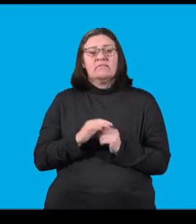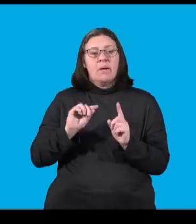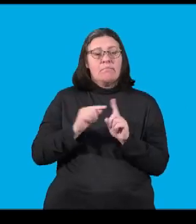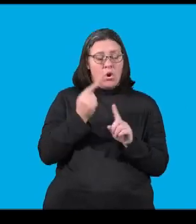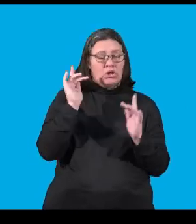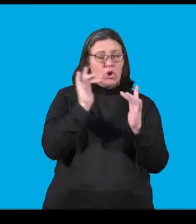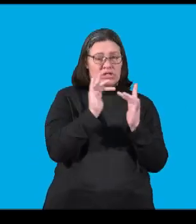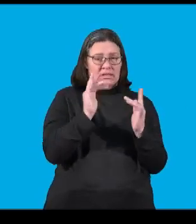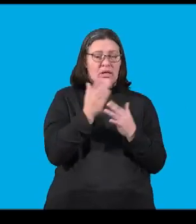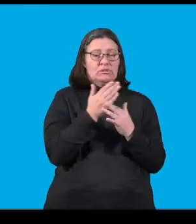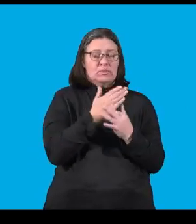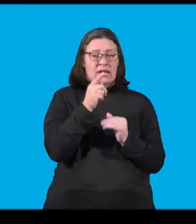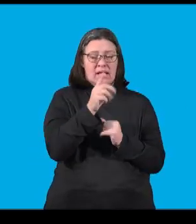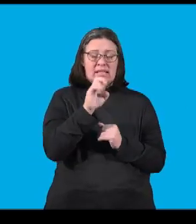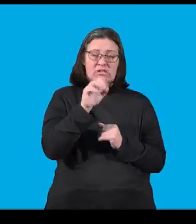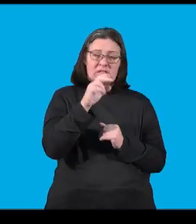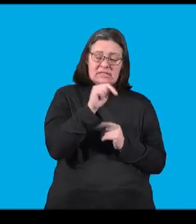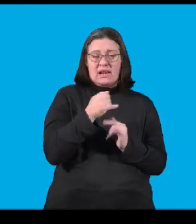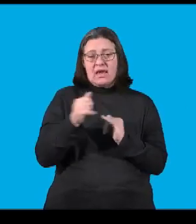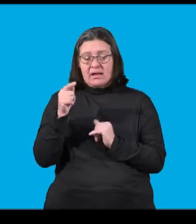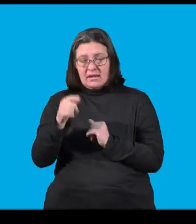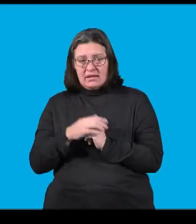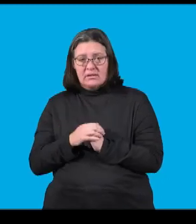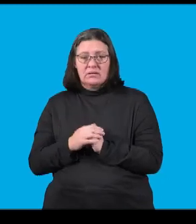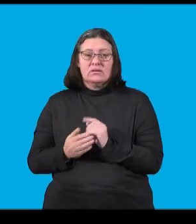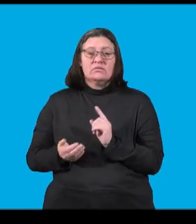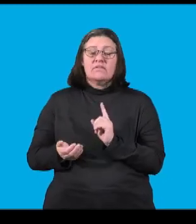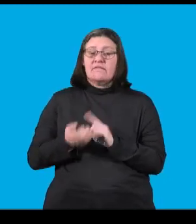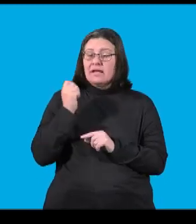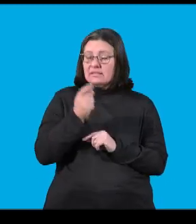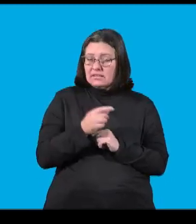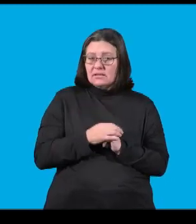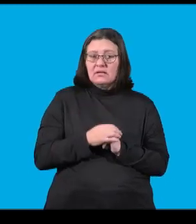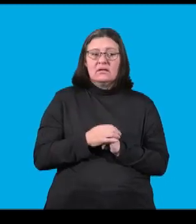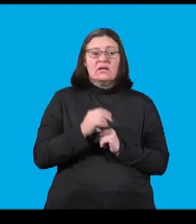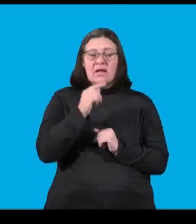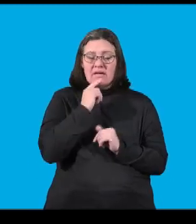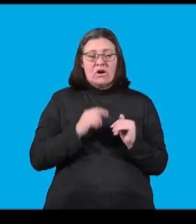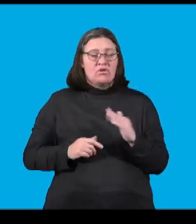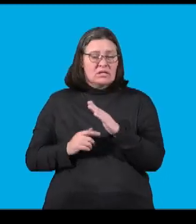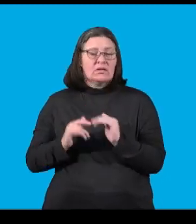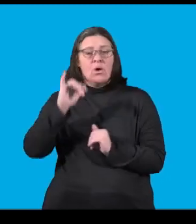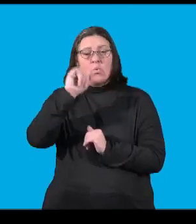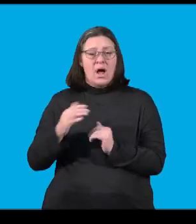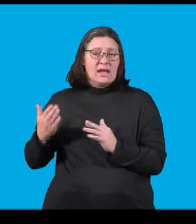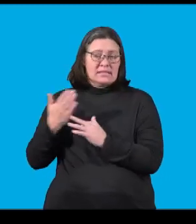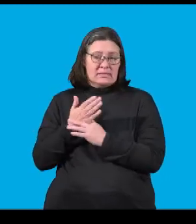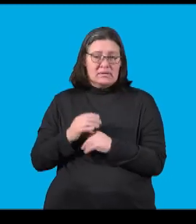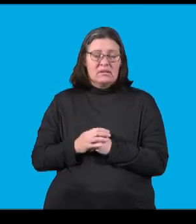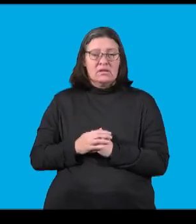and there's a point of contact obviously between the tangent and that line. To find the equation of the tangent, we need the gradient